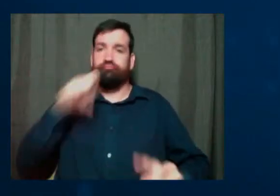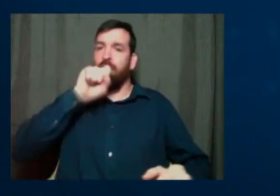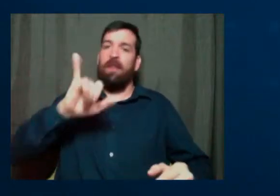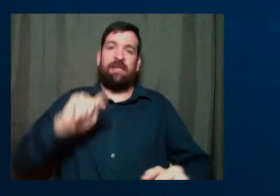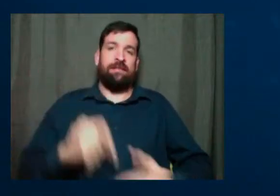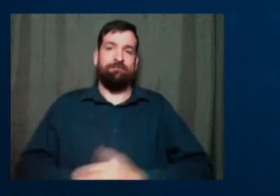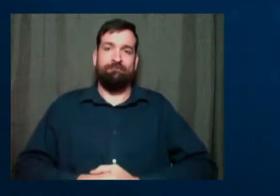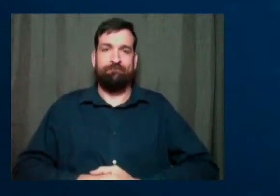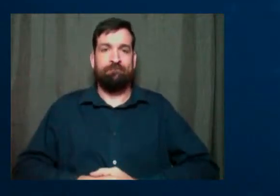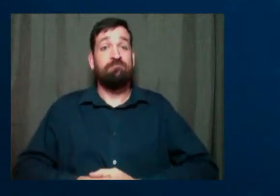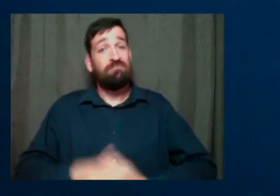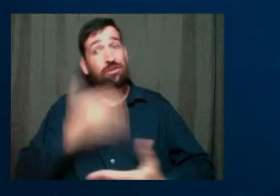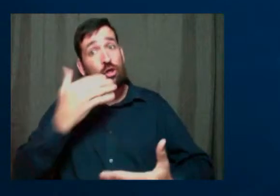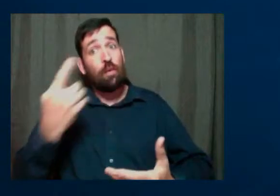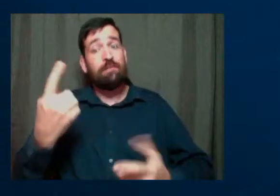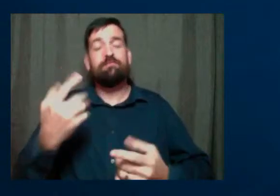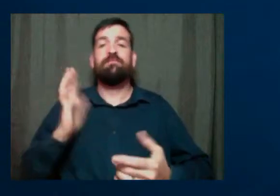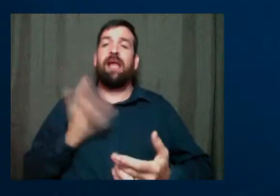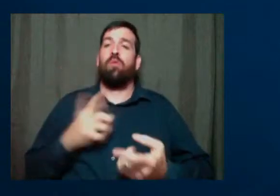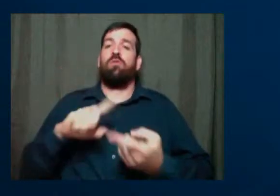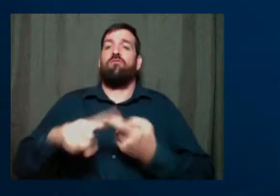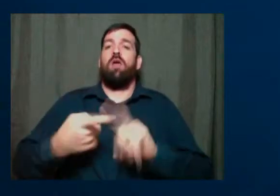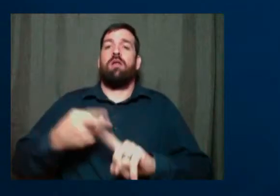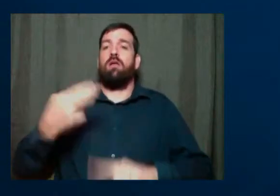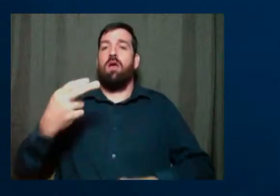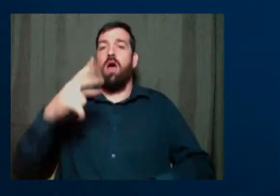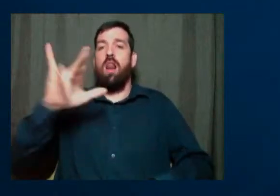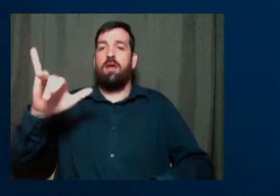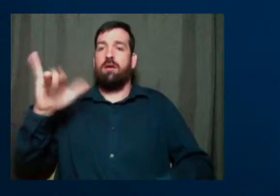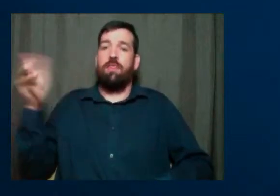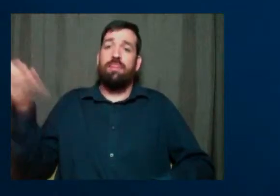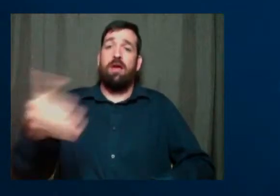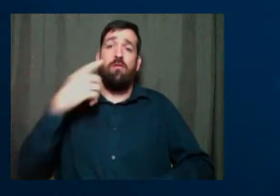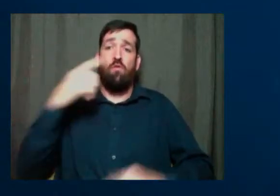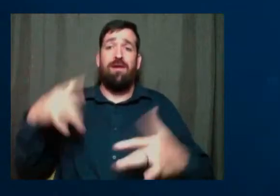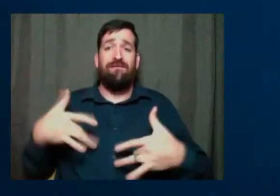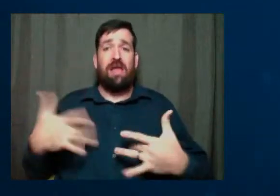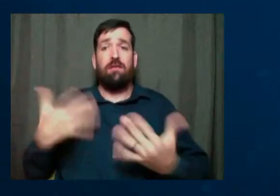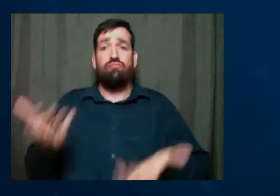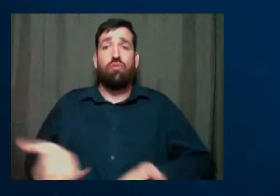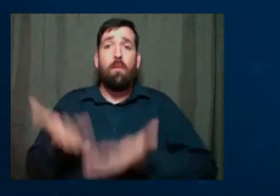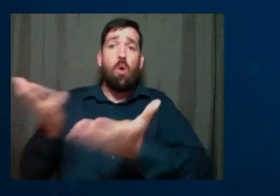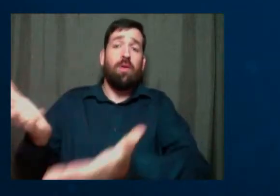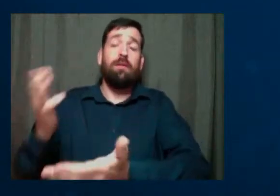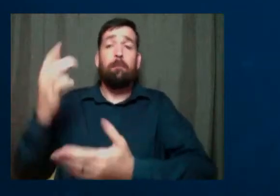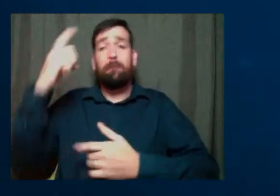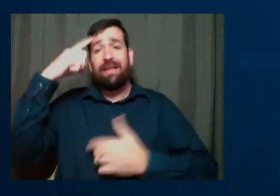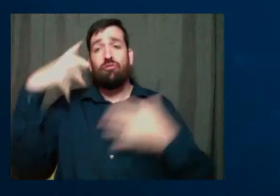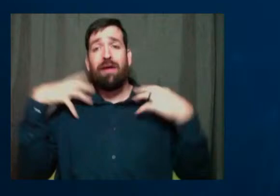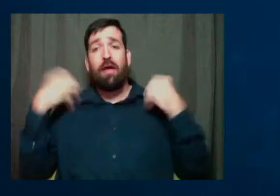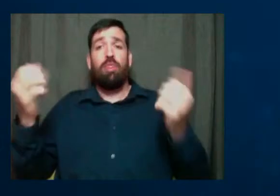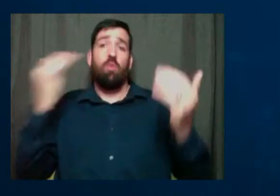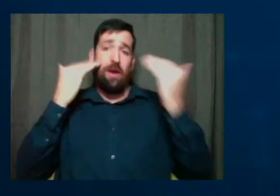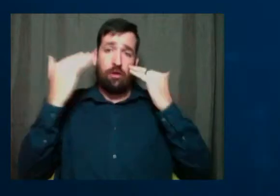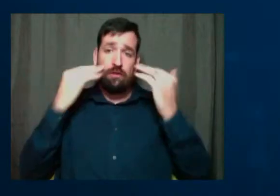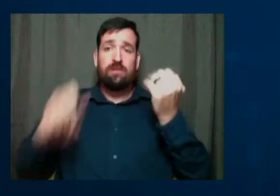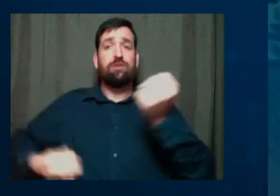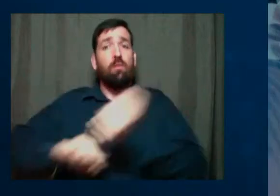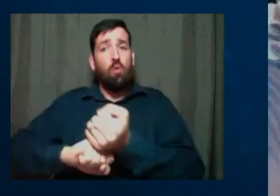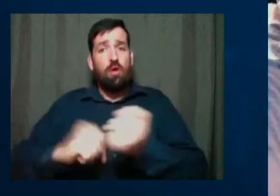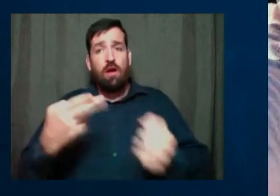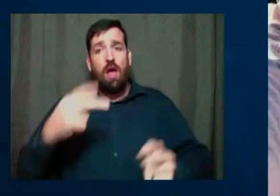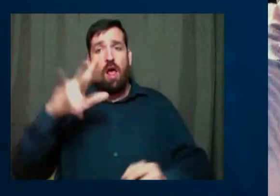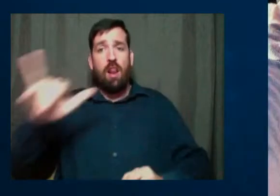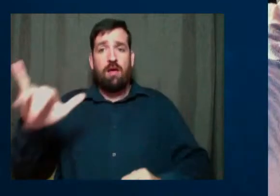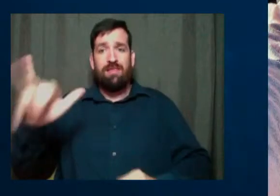a good one. So this is our friend Holly. We were both there for this event that helps promote mental health awareness, and we were supporting our friend Holly. This run was in